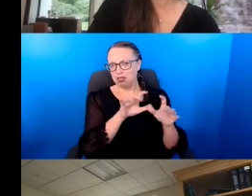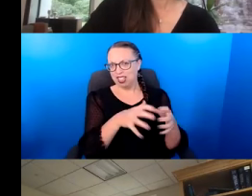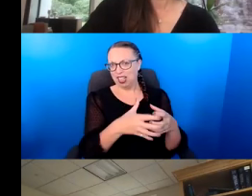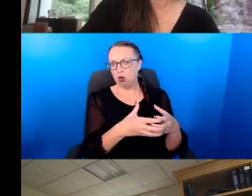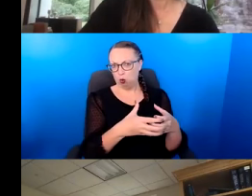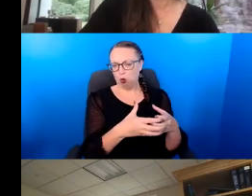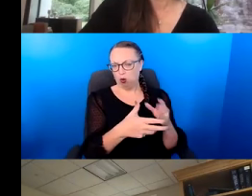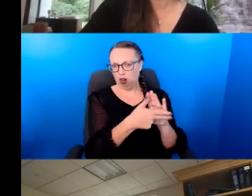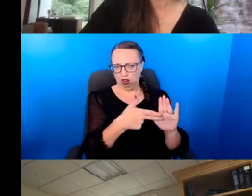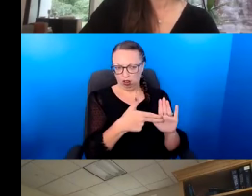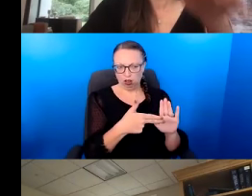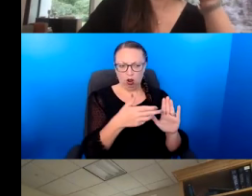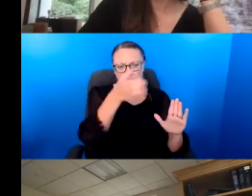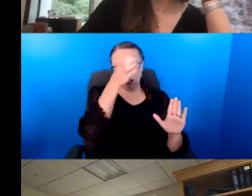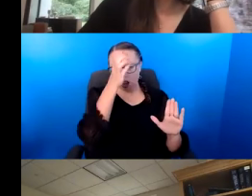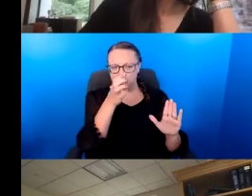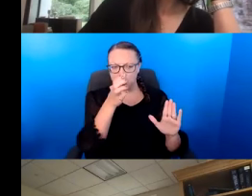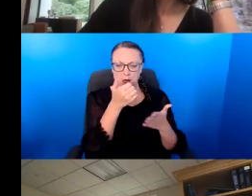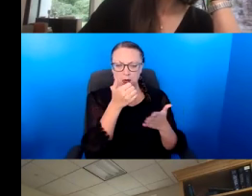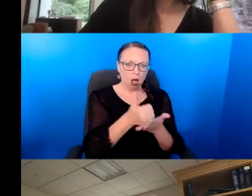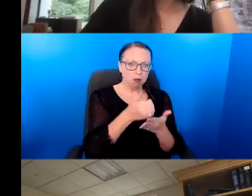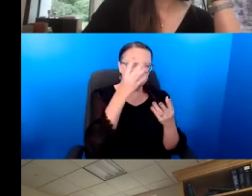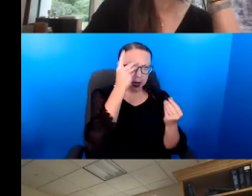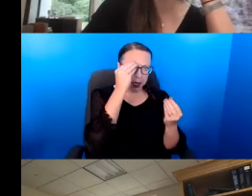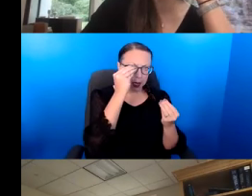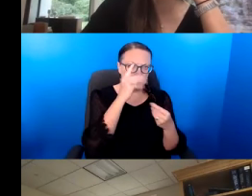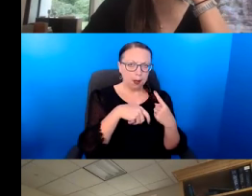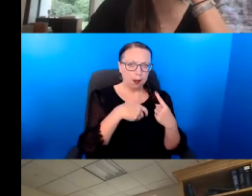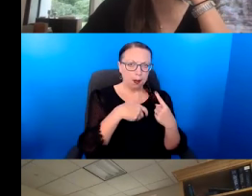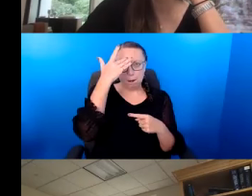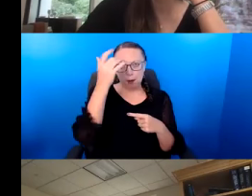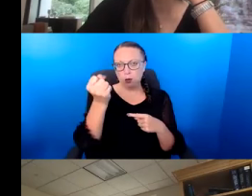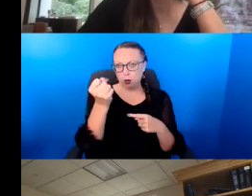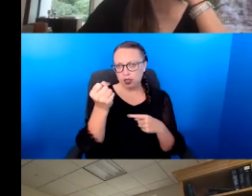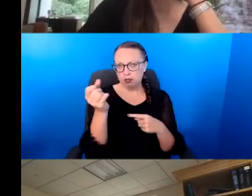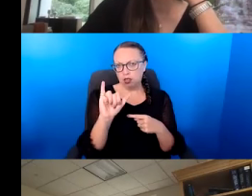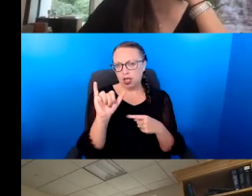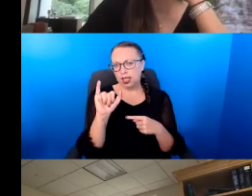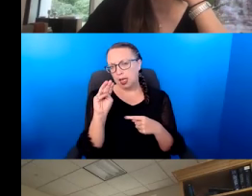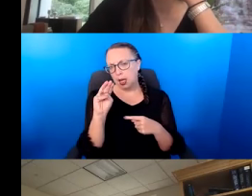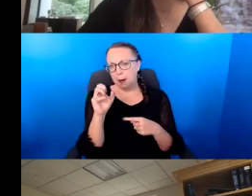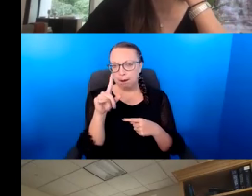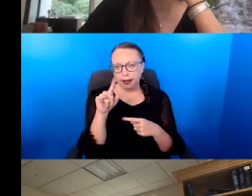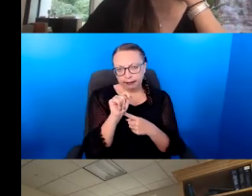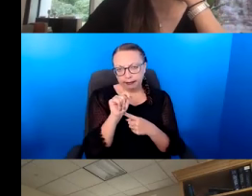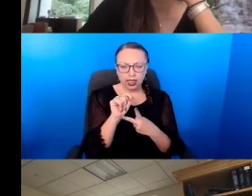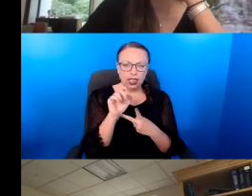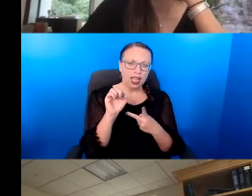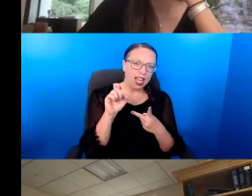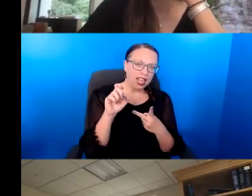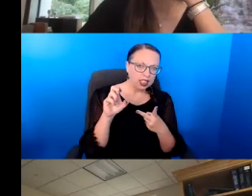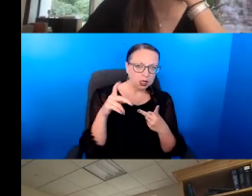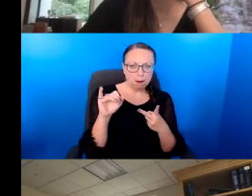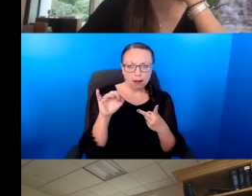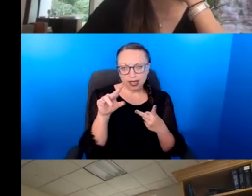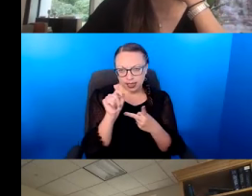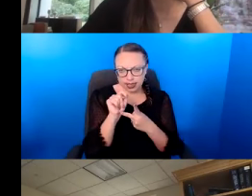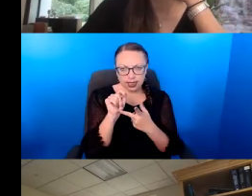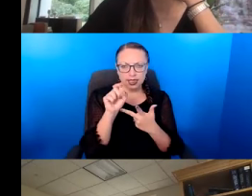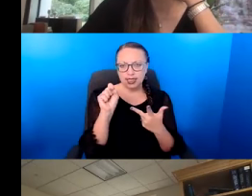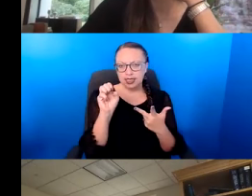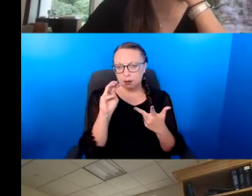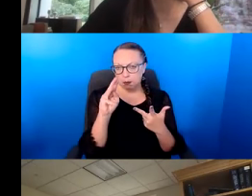case, a concept that helps us think about memory, like implicit memory, explicit memory, semantic memory,